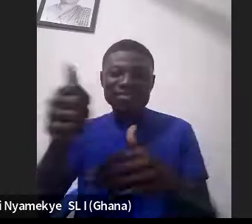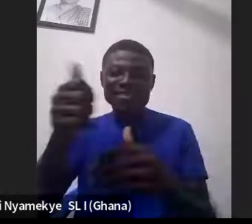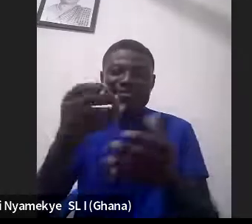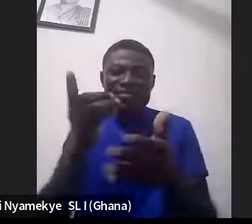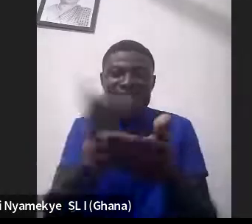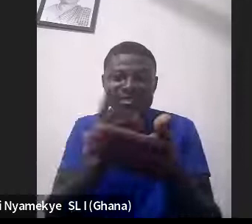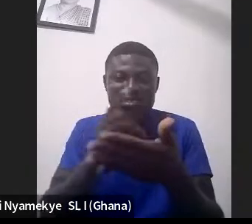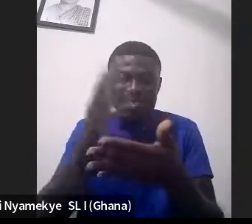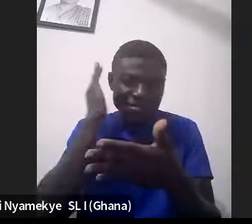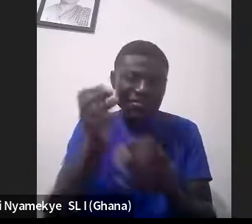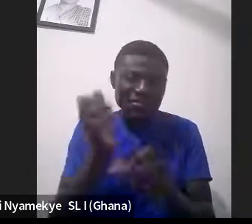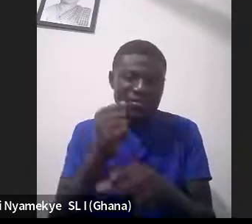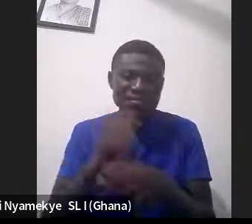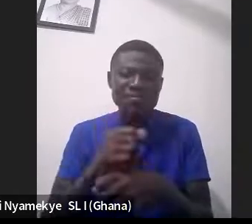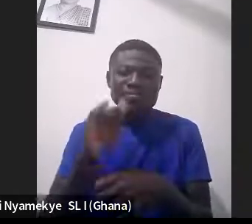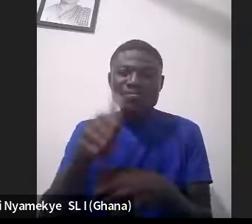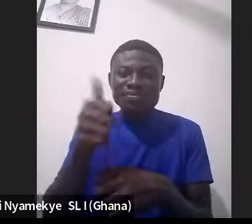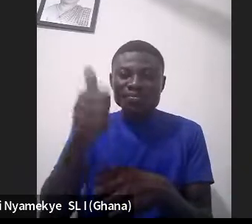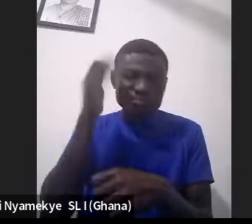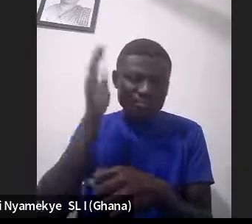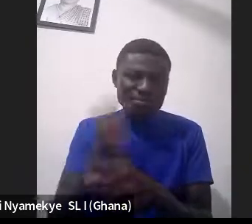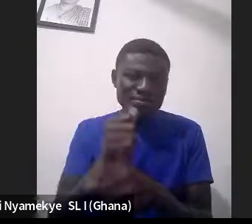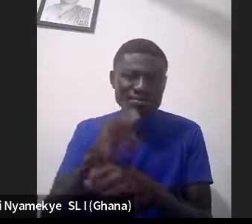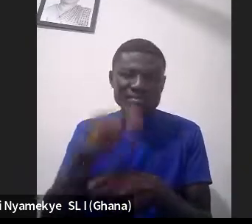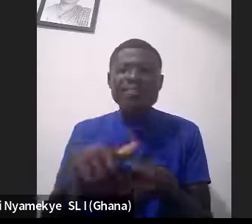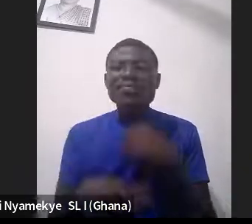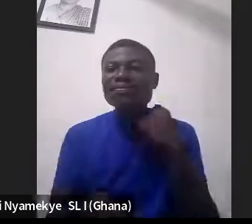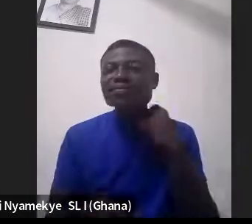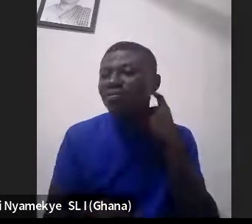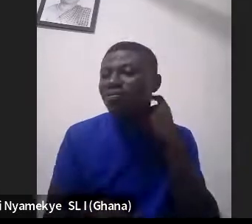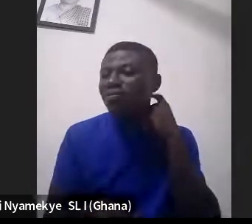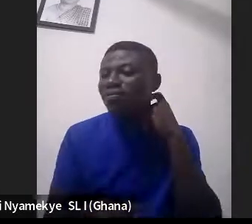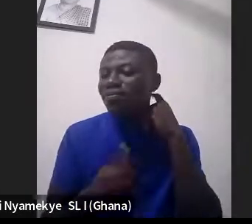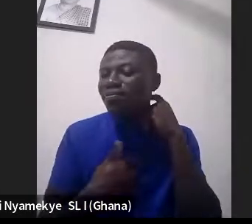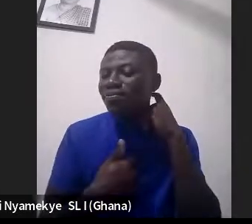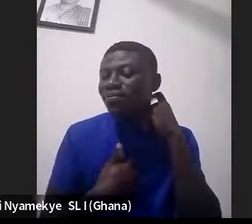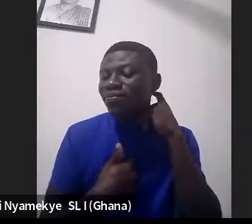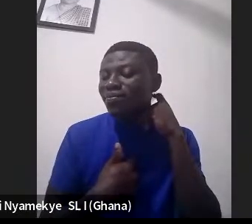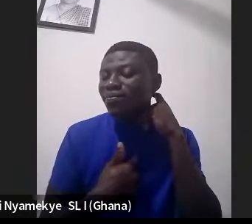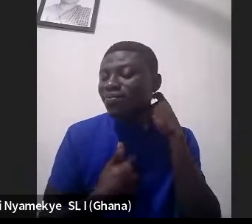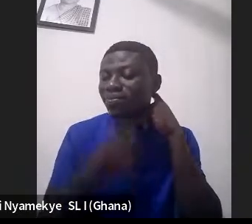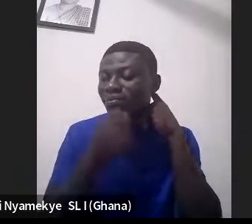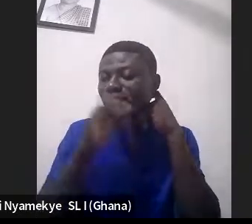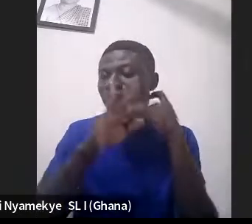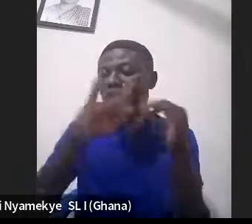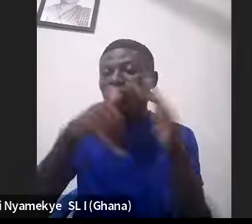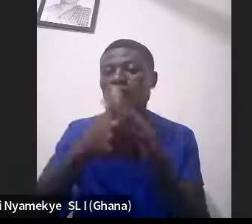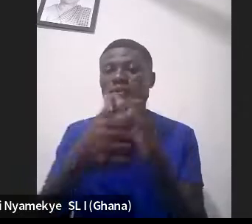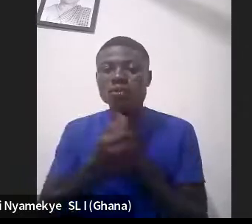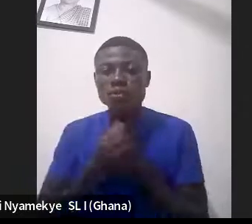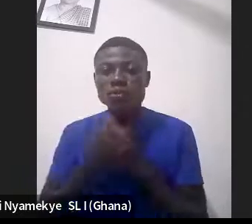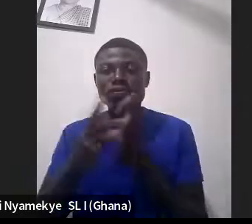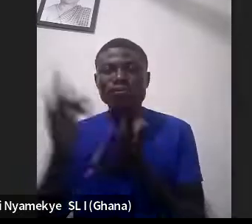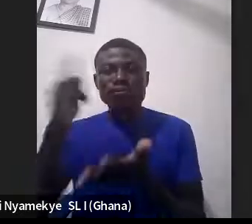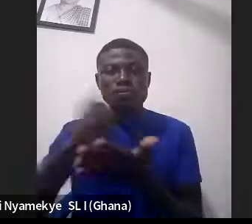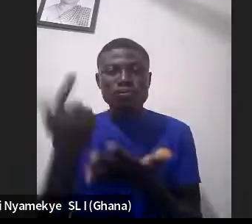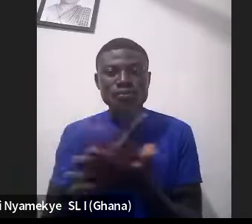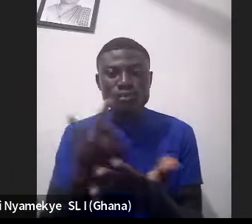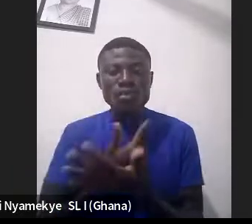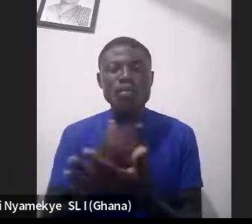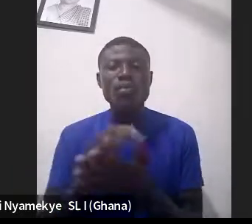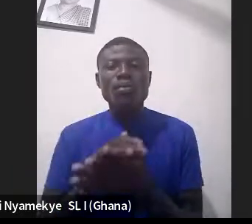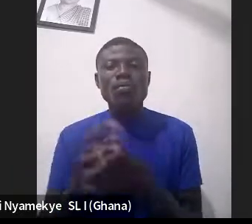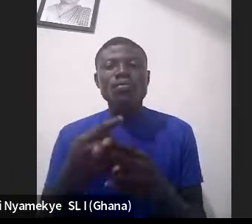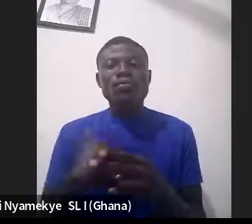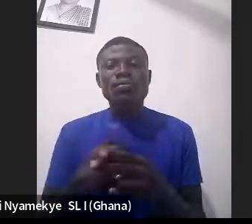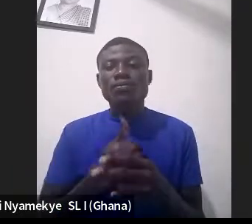Oh, definitely. I'm pretty sure they would love to come here. So would like to